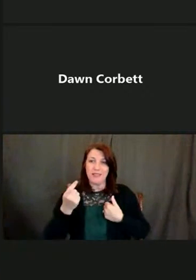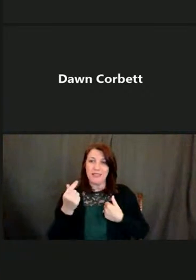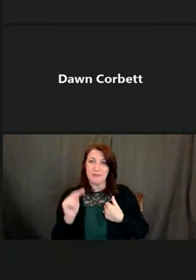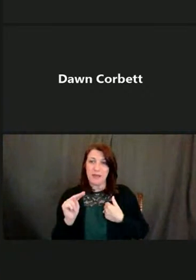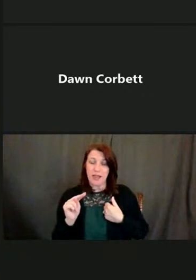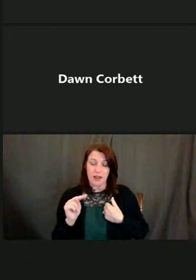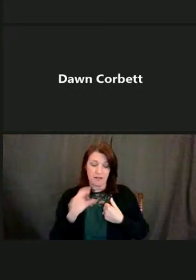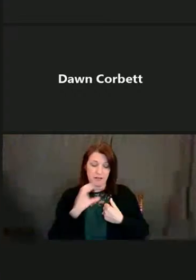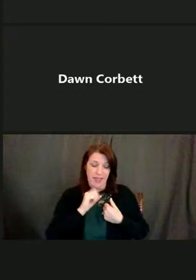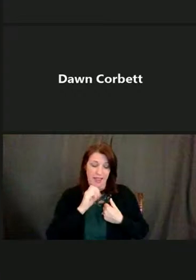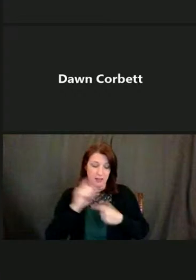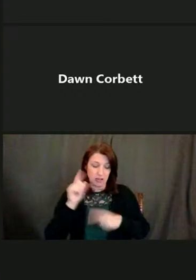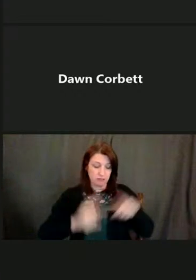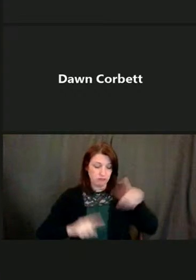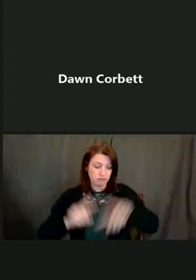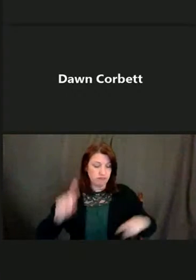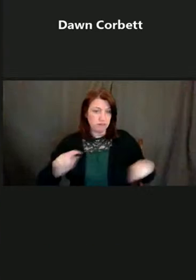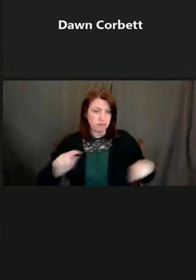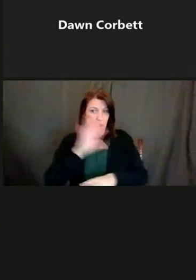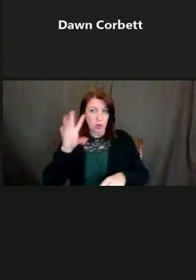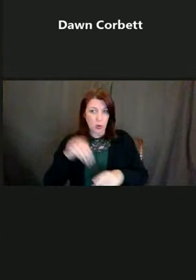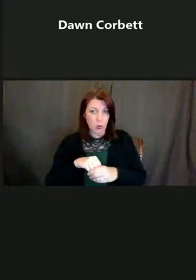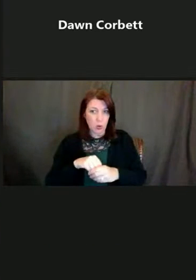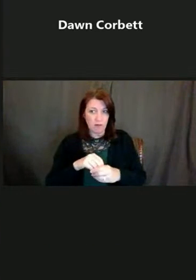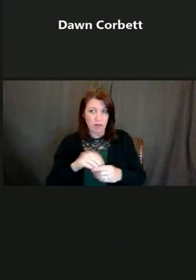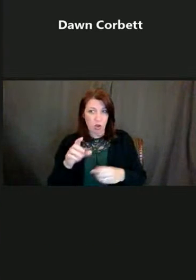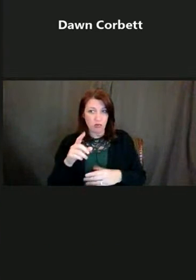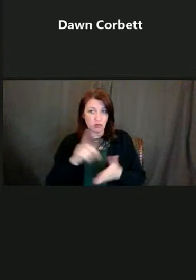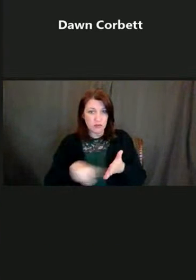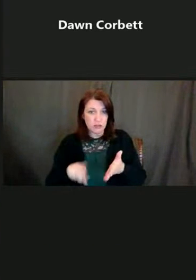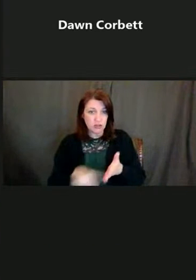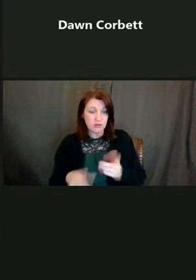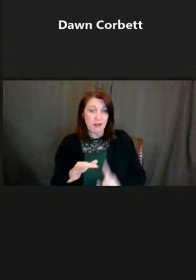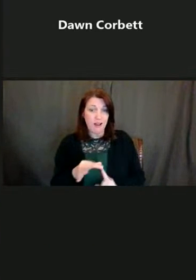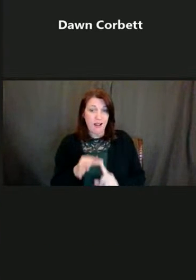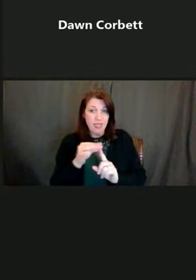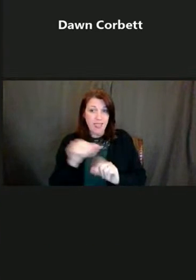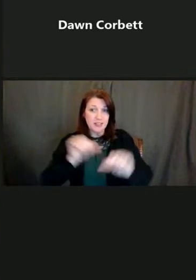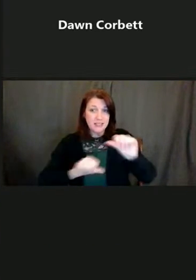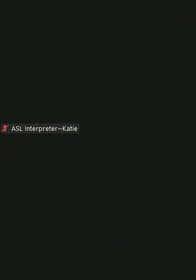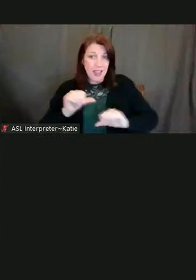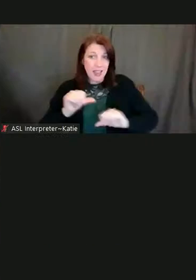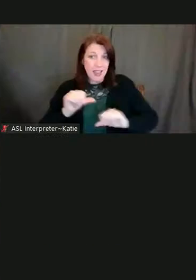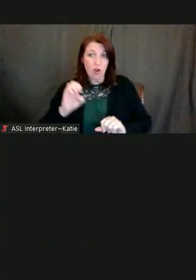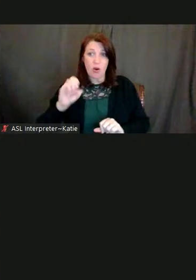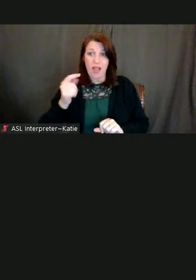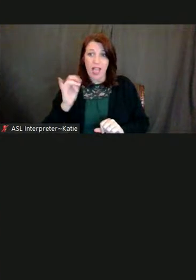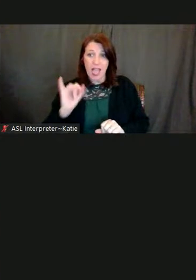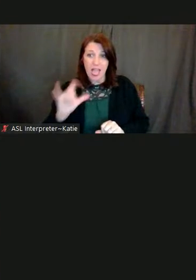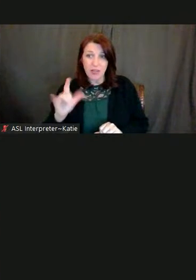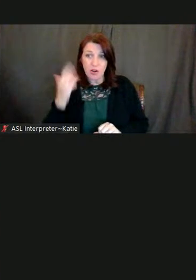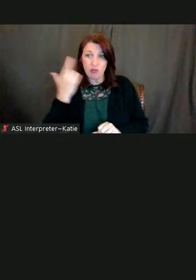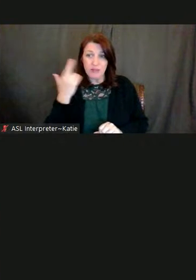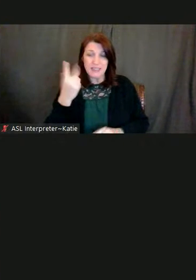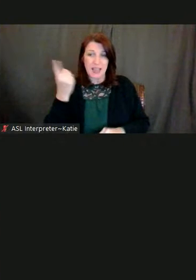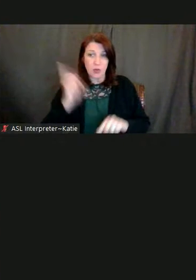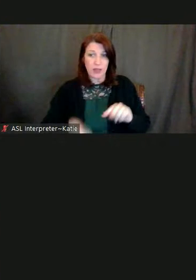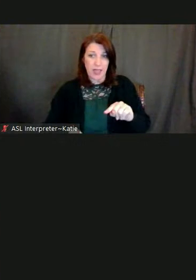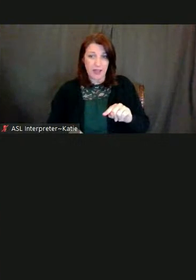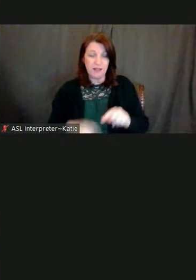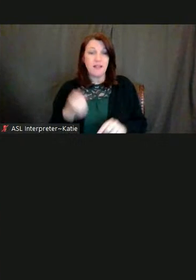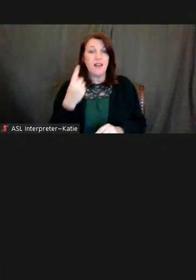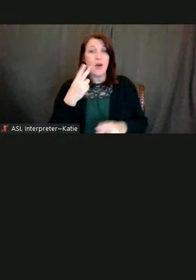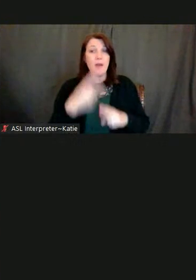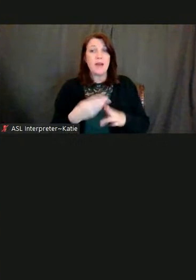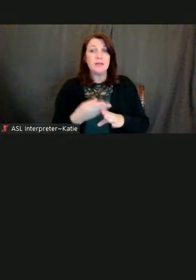be included in NIH human subjects research, unless there are scientific or ethical reasons not to do so. As I mentioned previously,